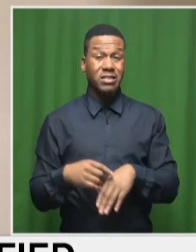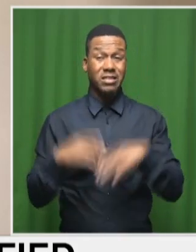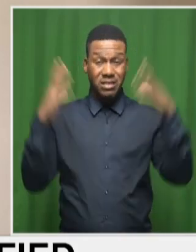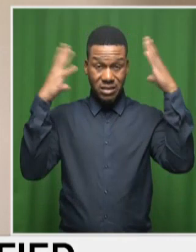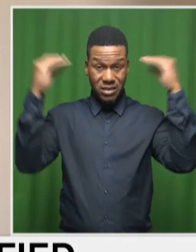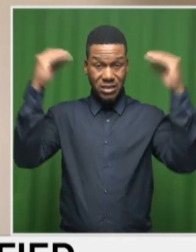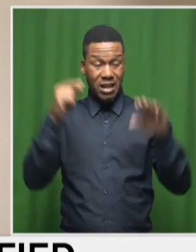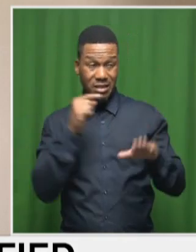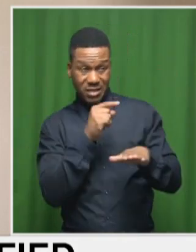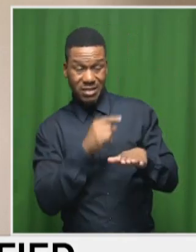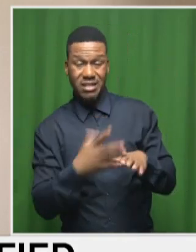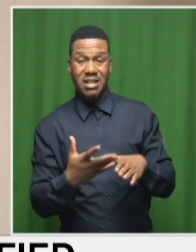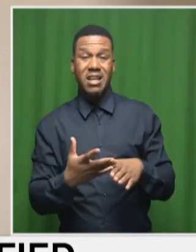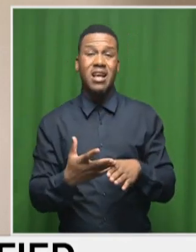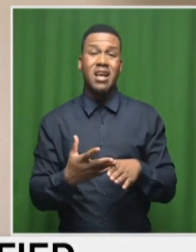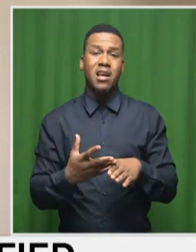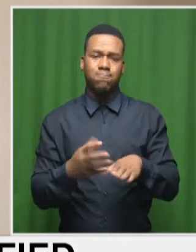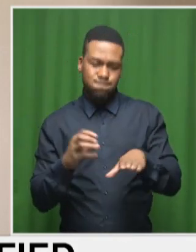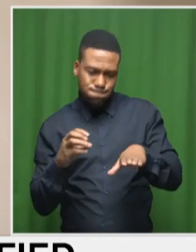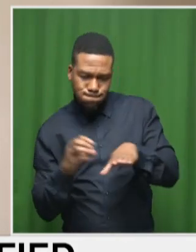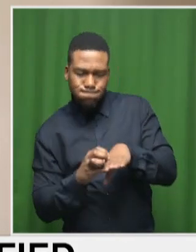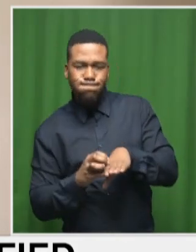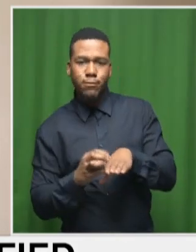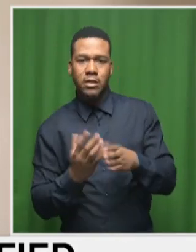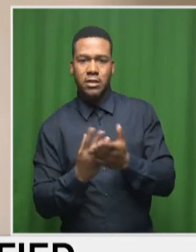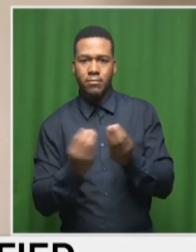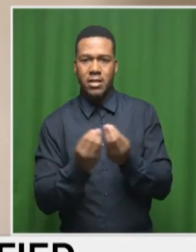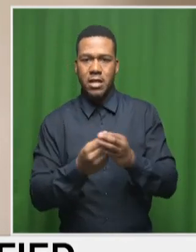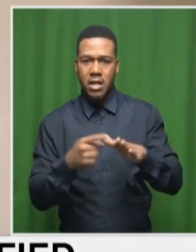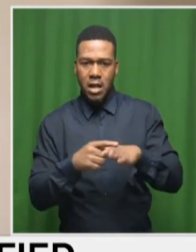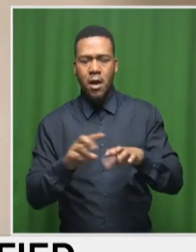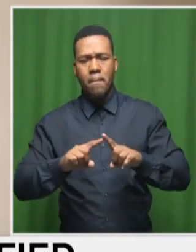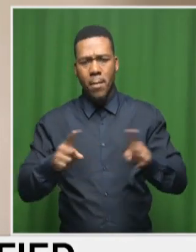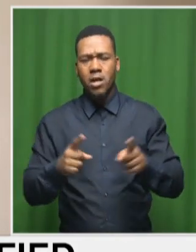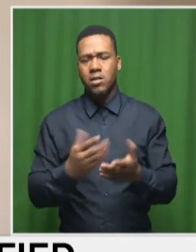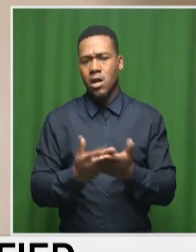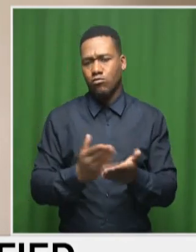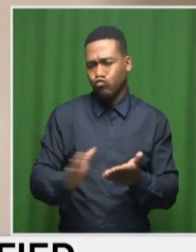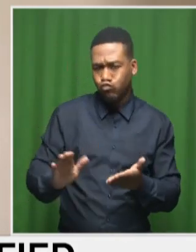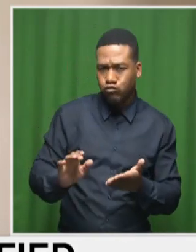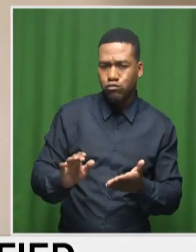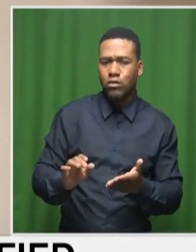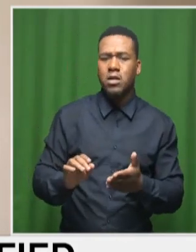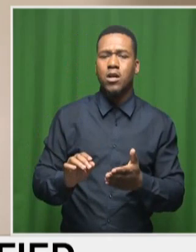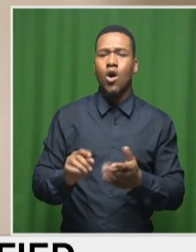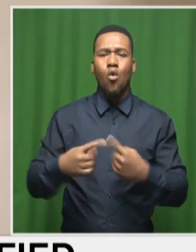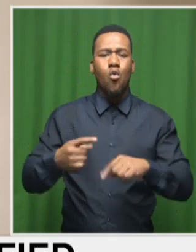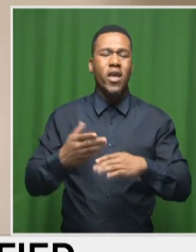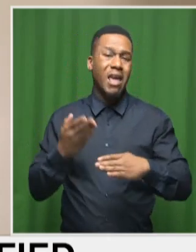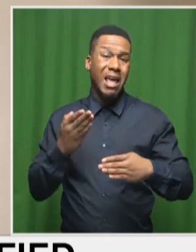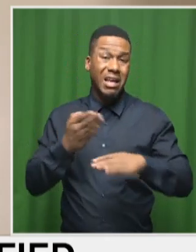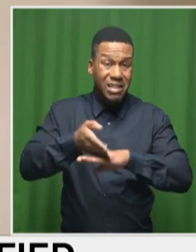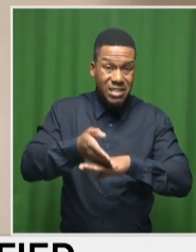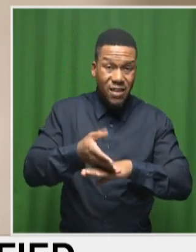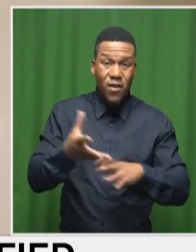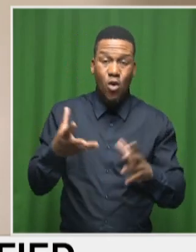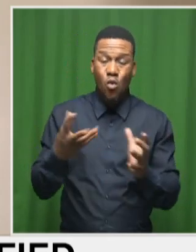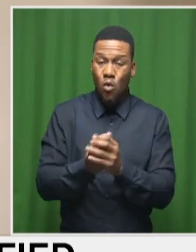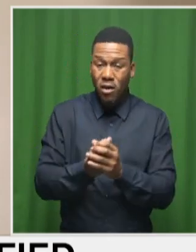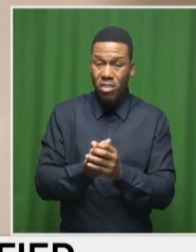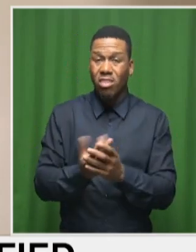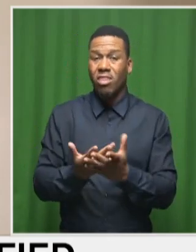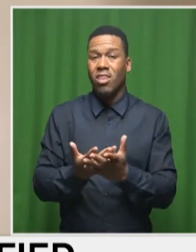get that done. But effectively, we cover most makes and models of vehicles. We don't interfere with the